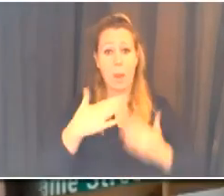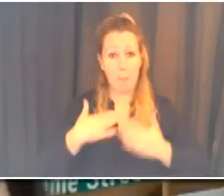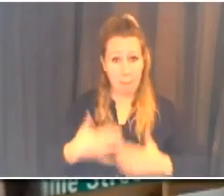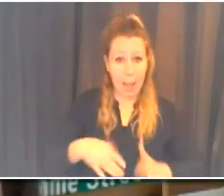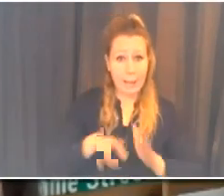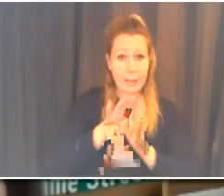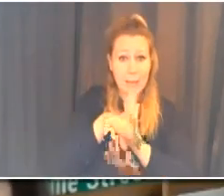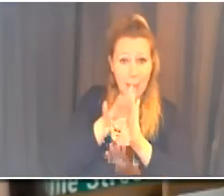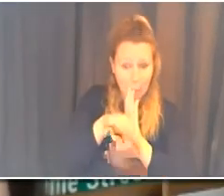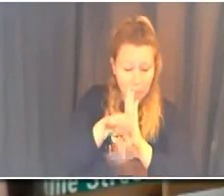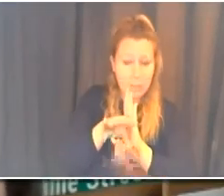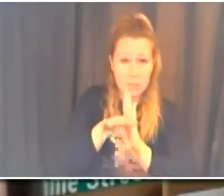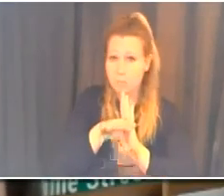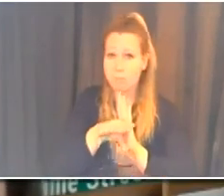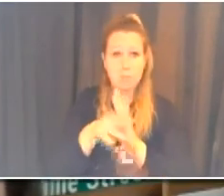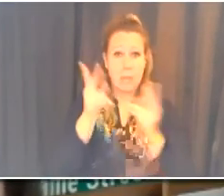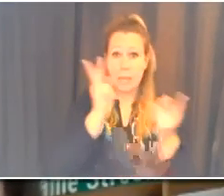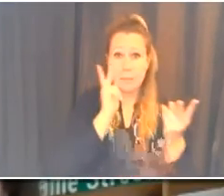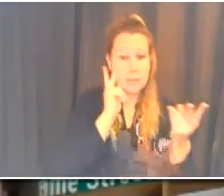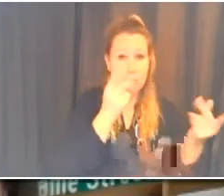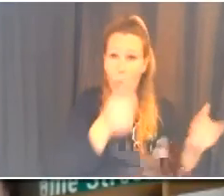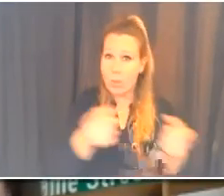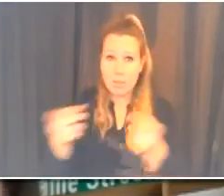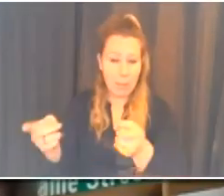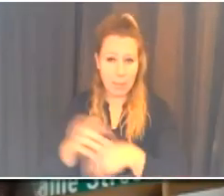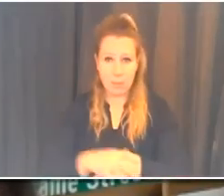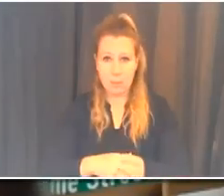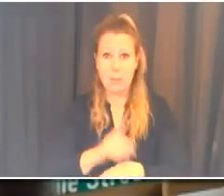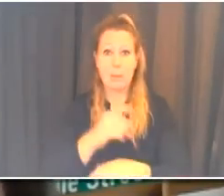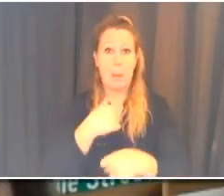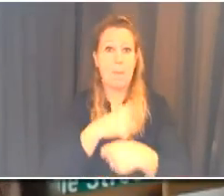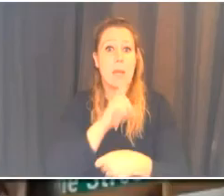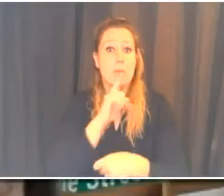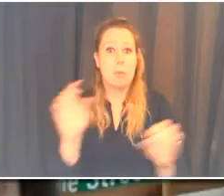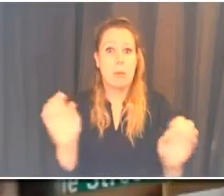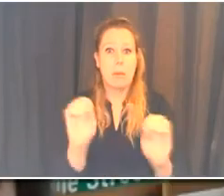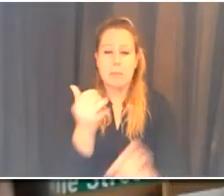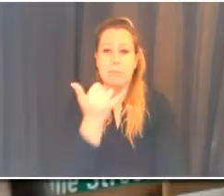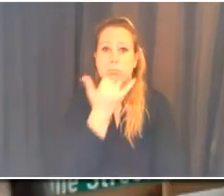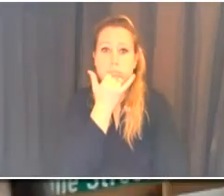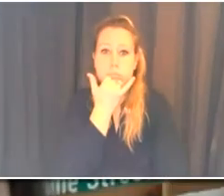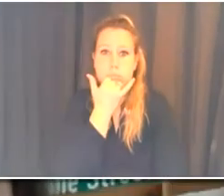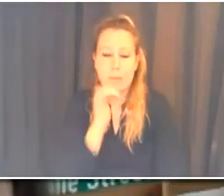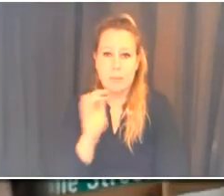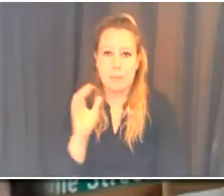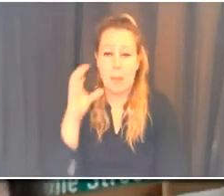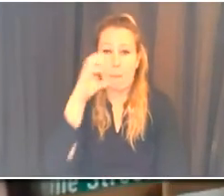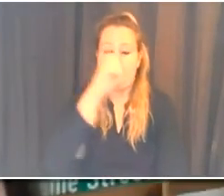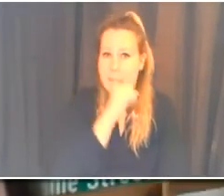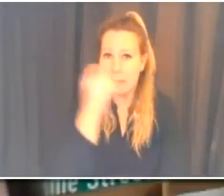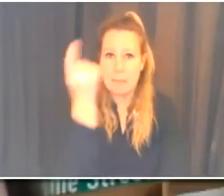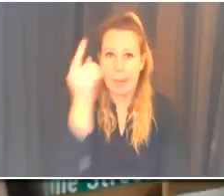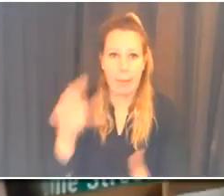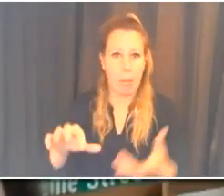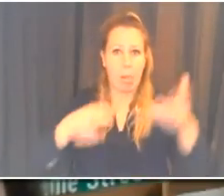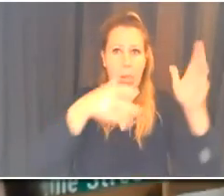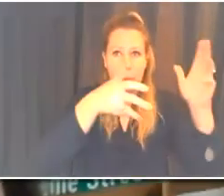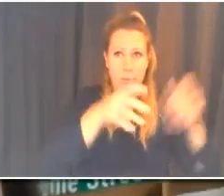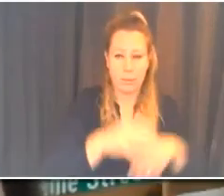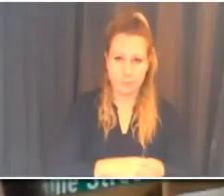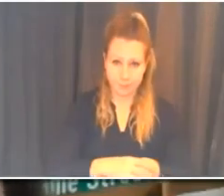um text line 652 652 they have only put out four DV